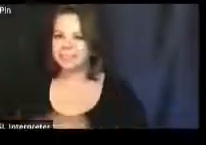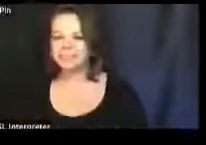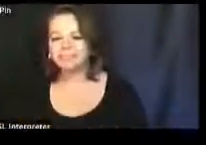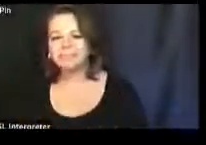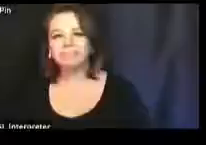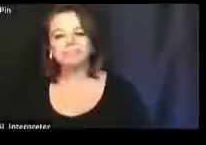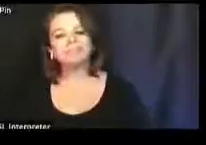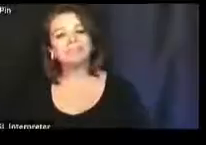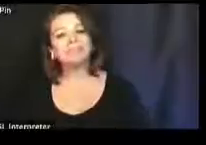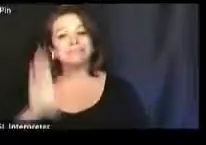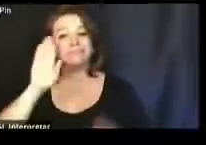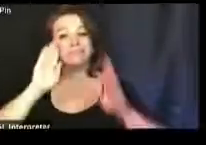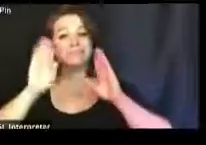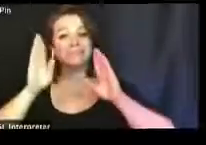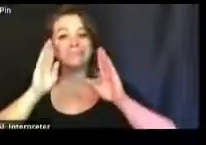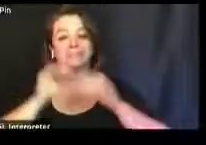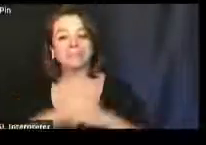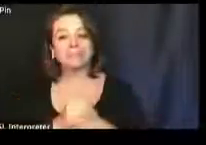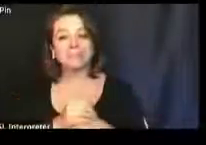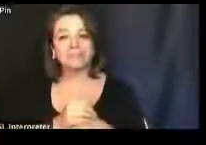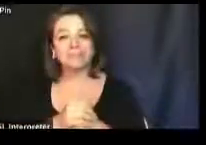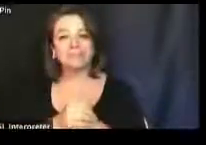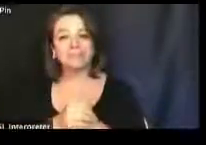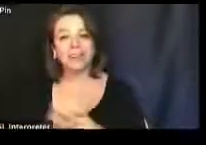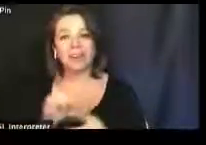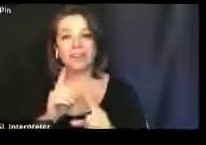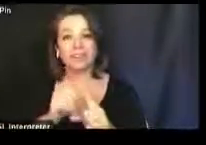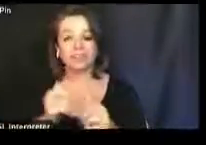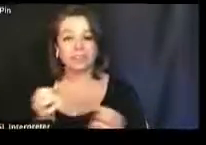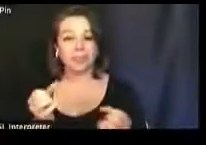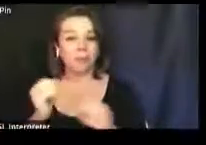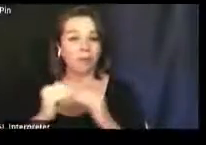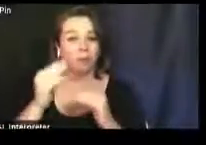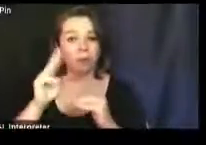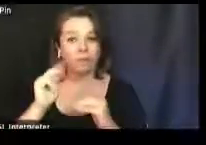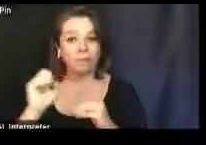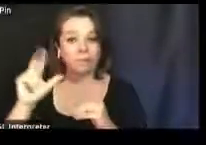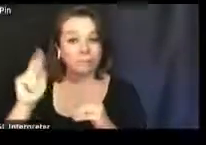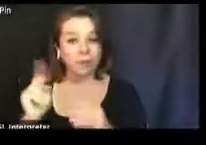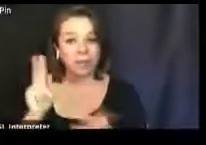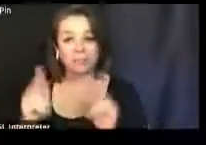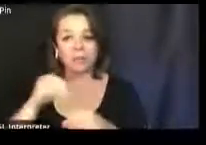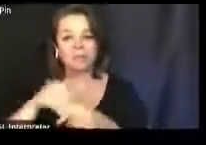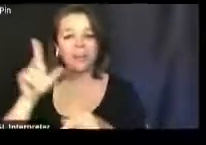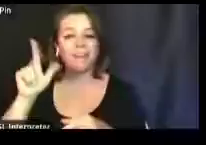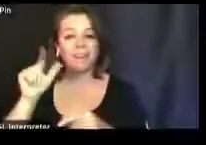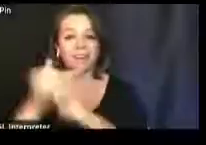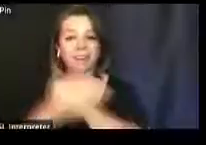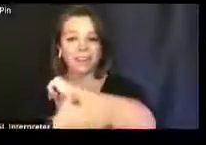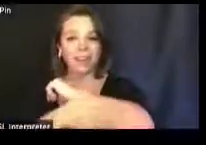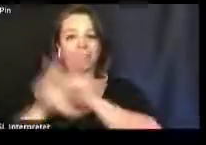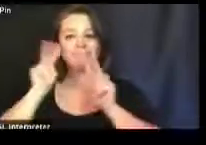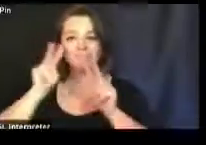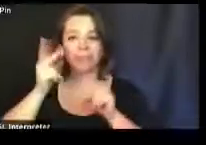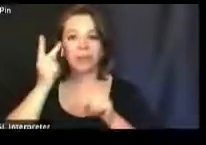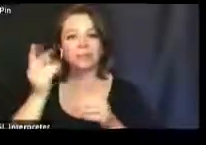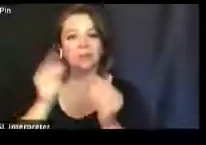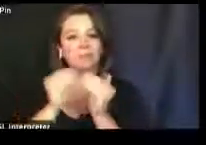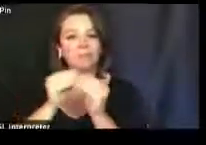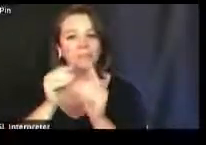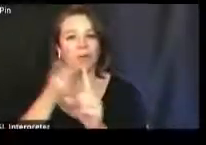Greetings to 10 million plus Californians in Los Angeles County. Looking forward to hearing more from you